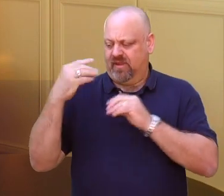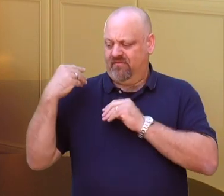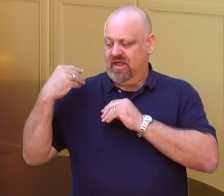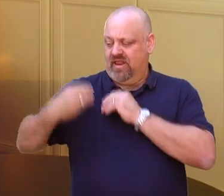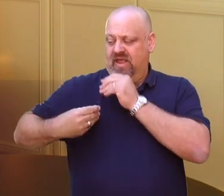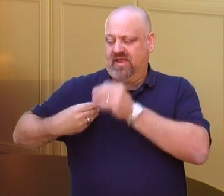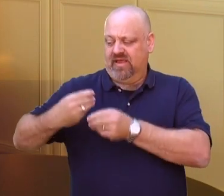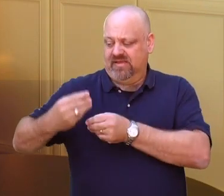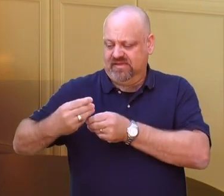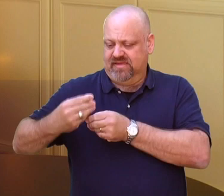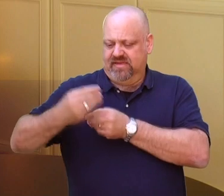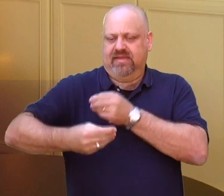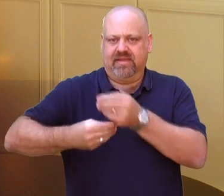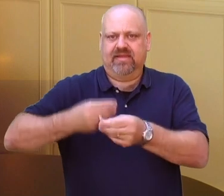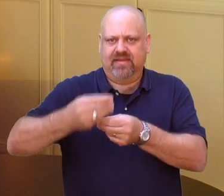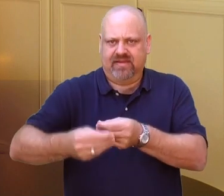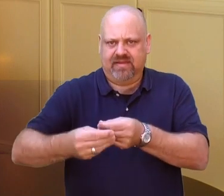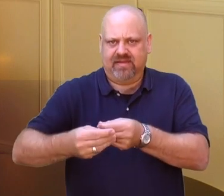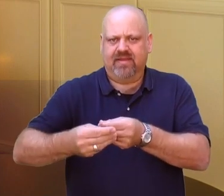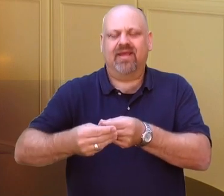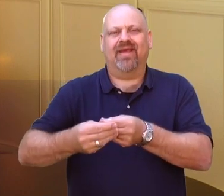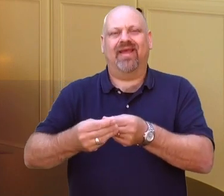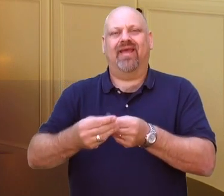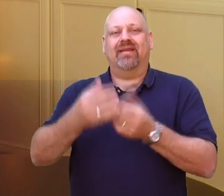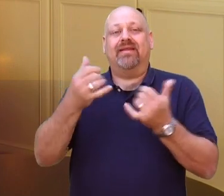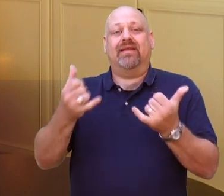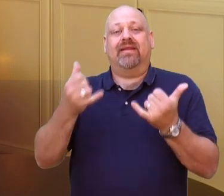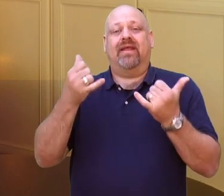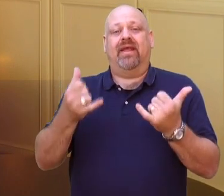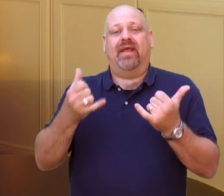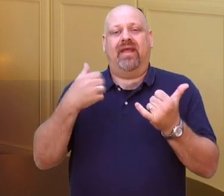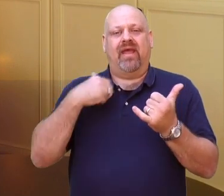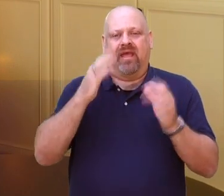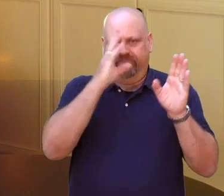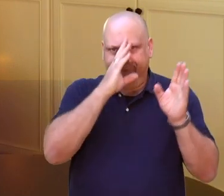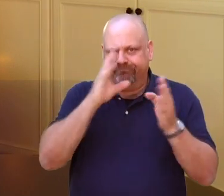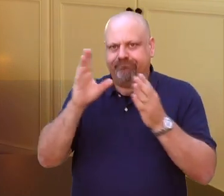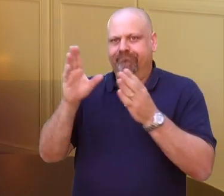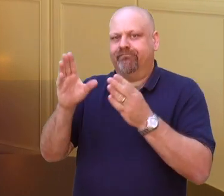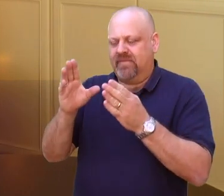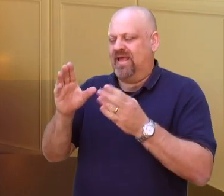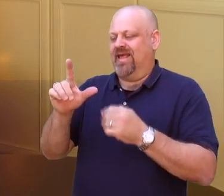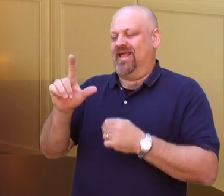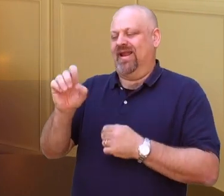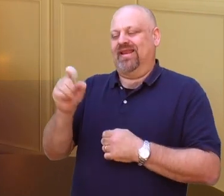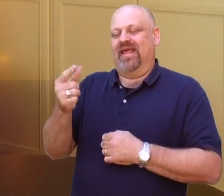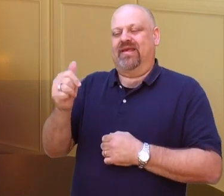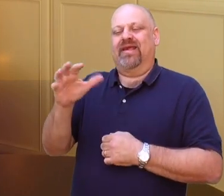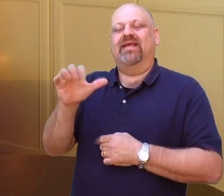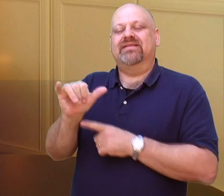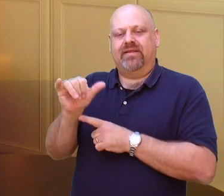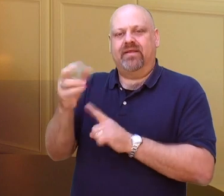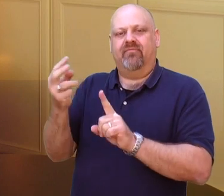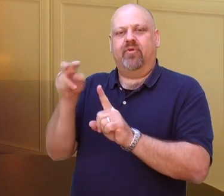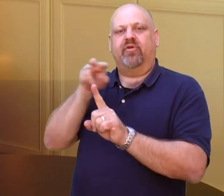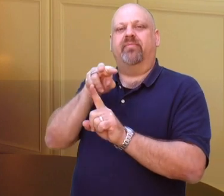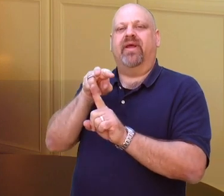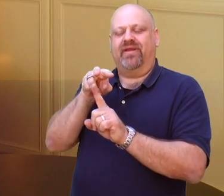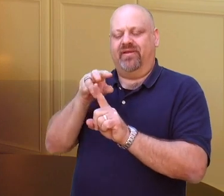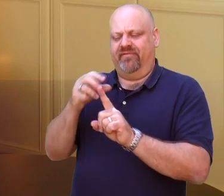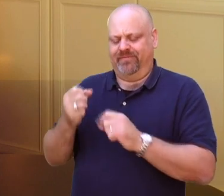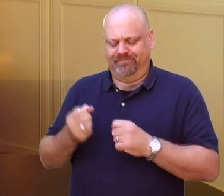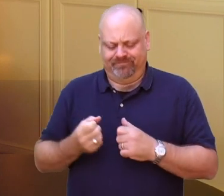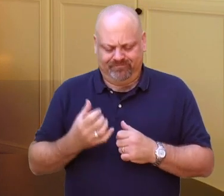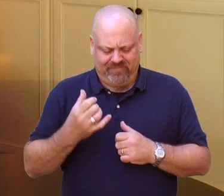legacy from one generation to the next. And today, we turn our attention to the legacy of